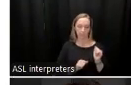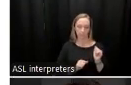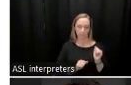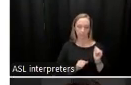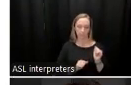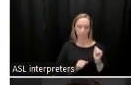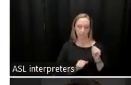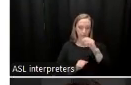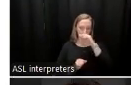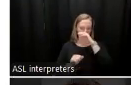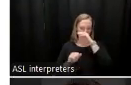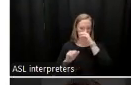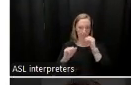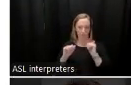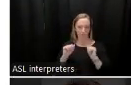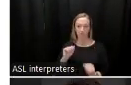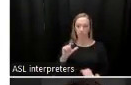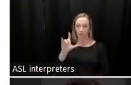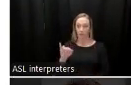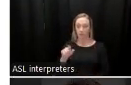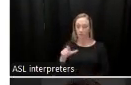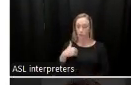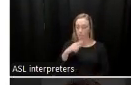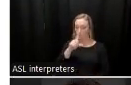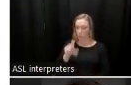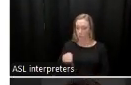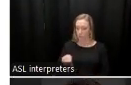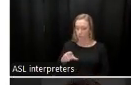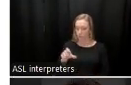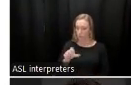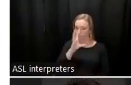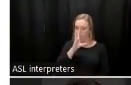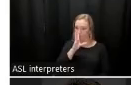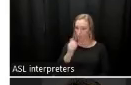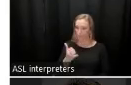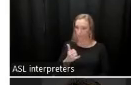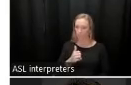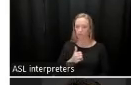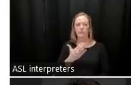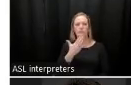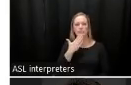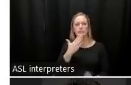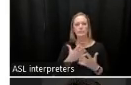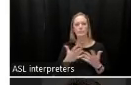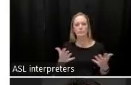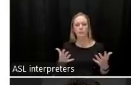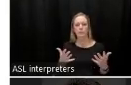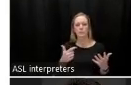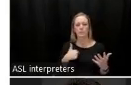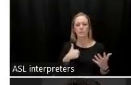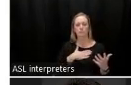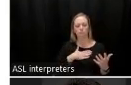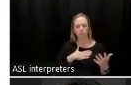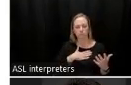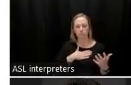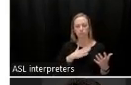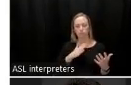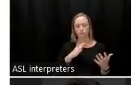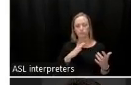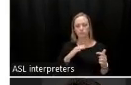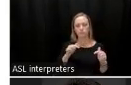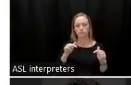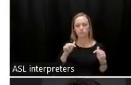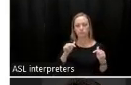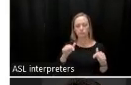Ali, you have a question? I've unmuted you. Thank you so much. I appreciate this